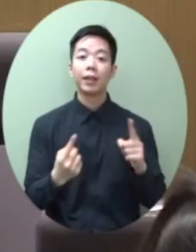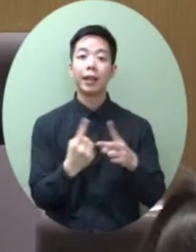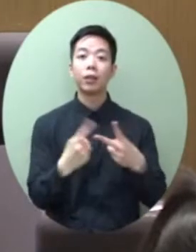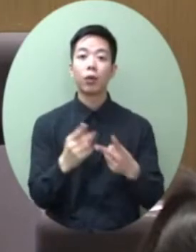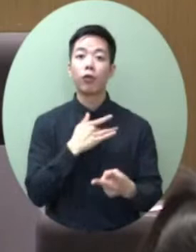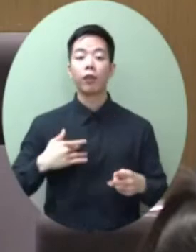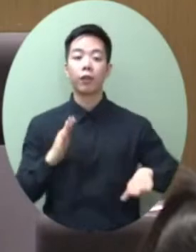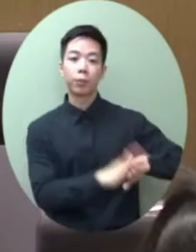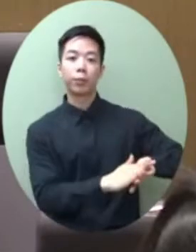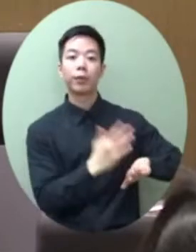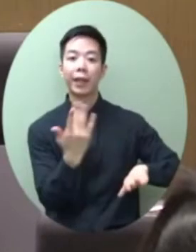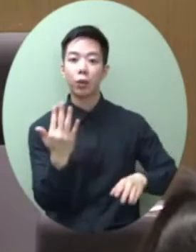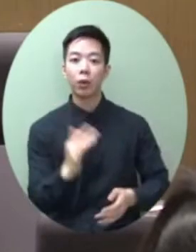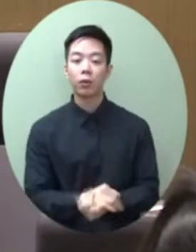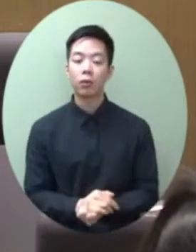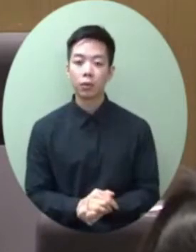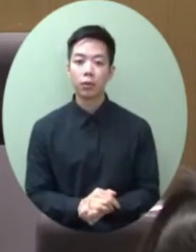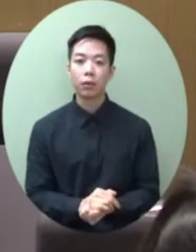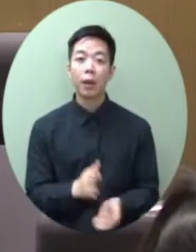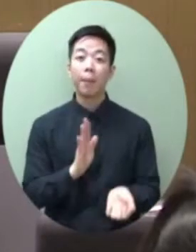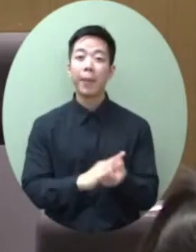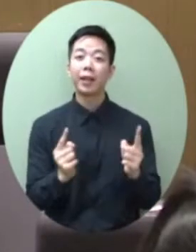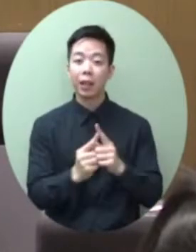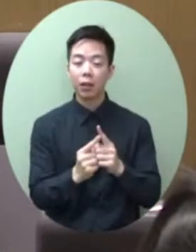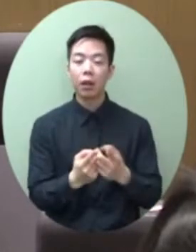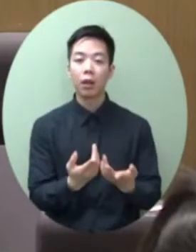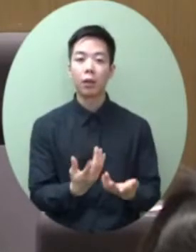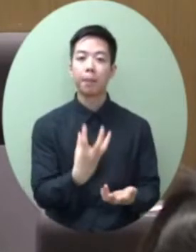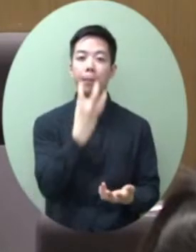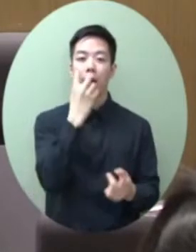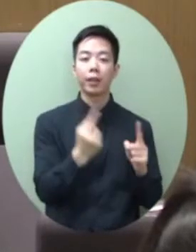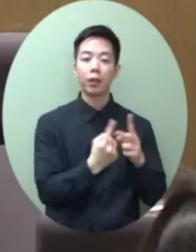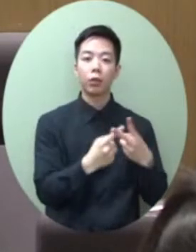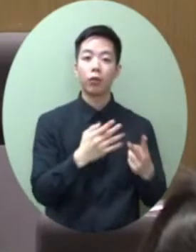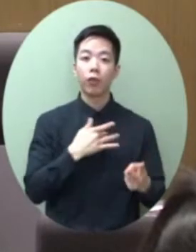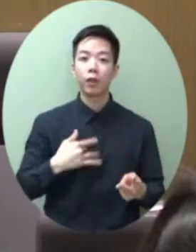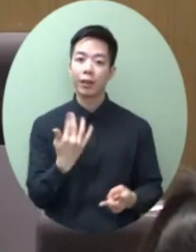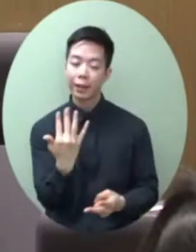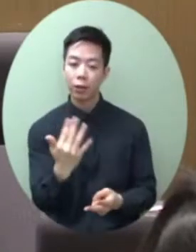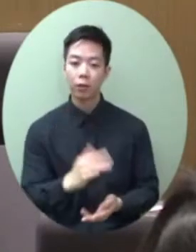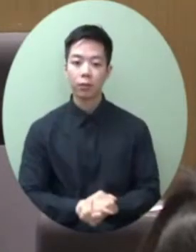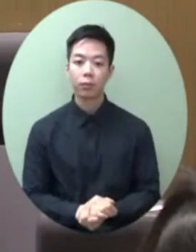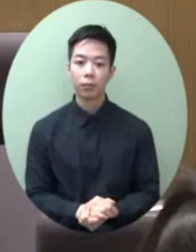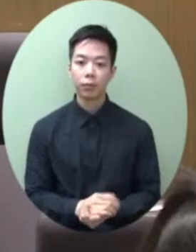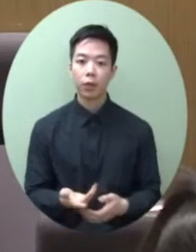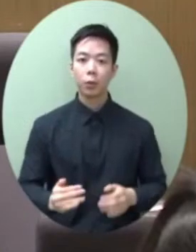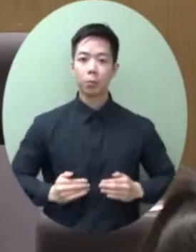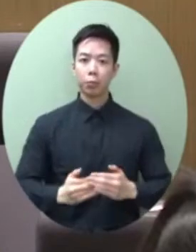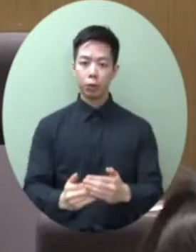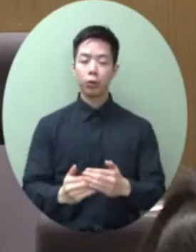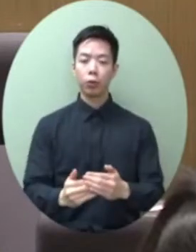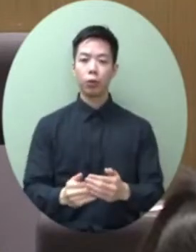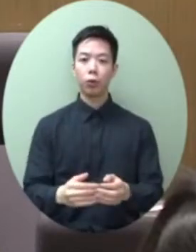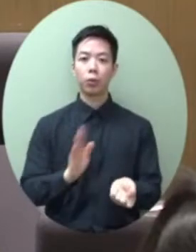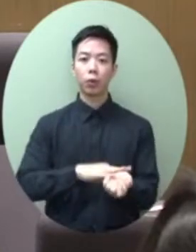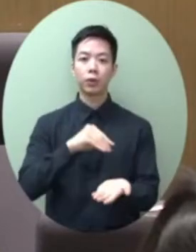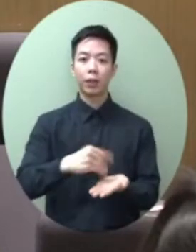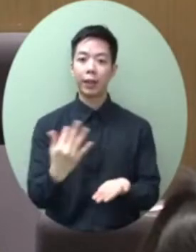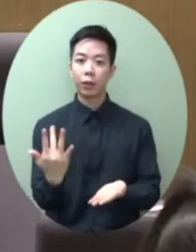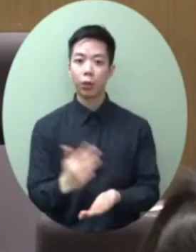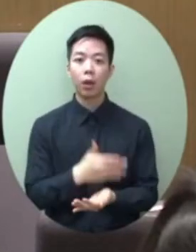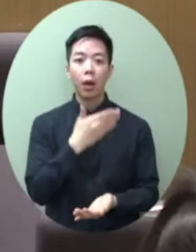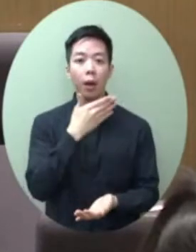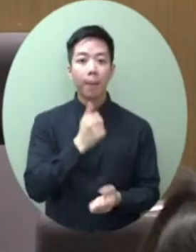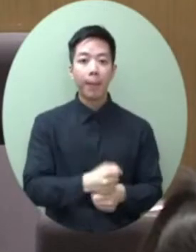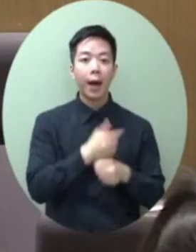And how many patients are using artificial lungs now? And also for pregnant women, in the fifth way, how many pregnant women